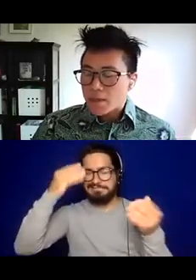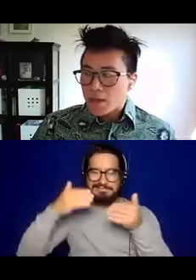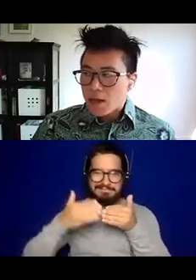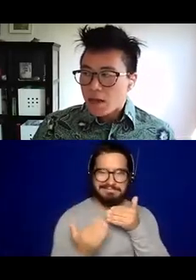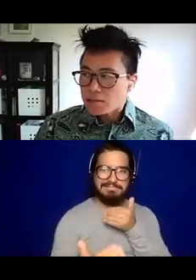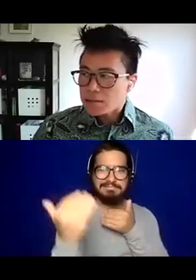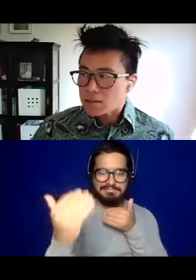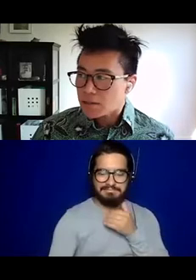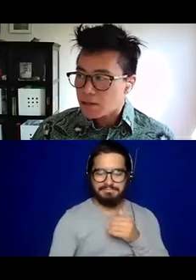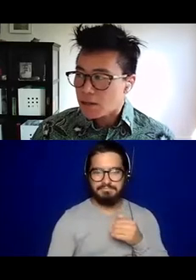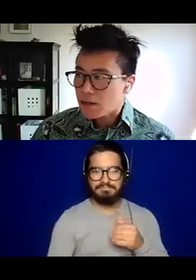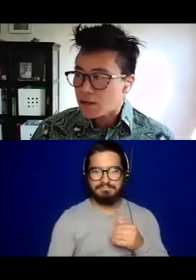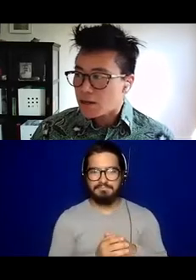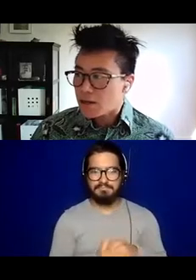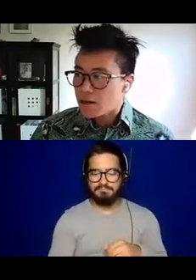And